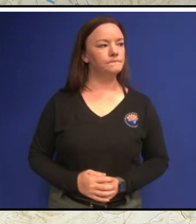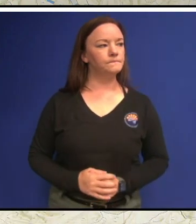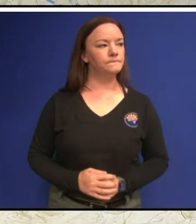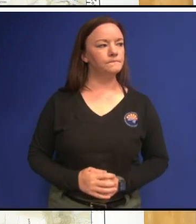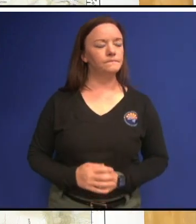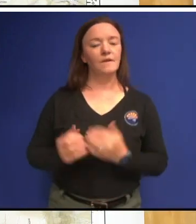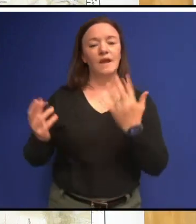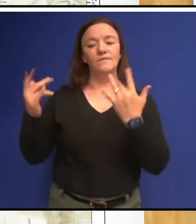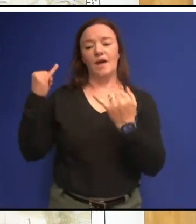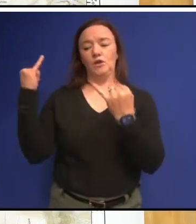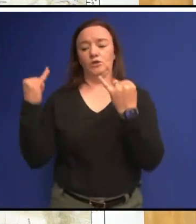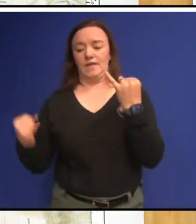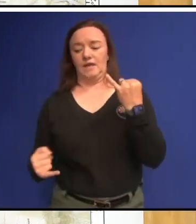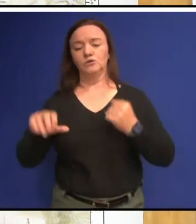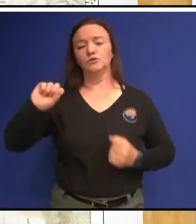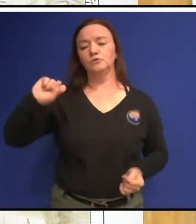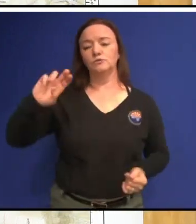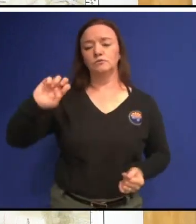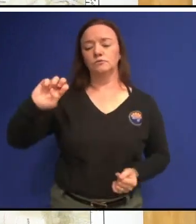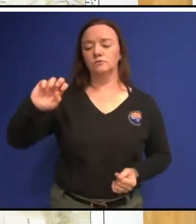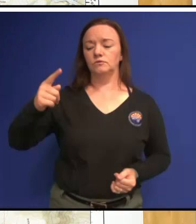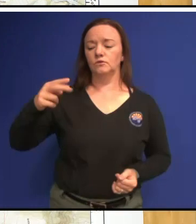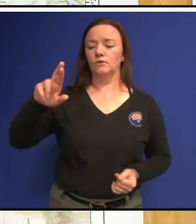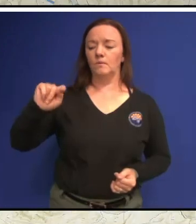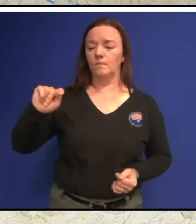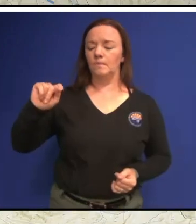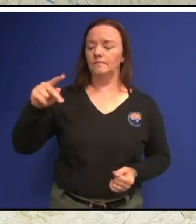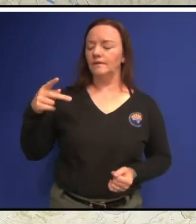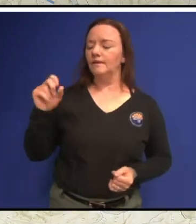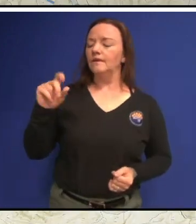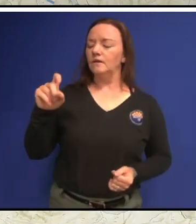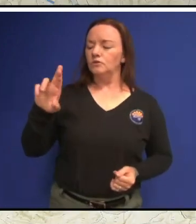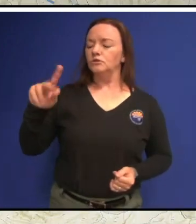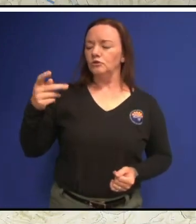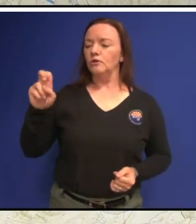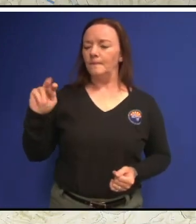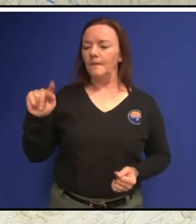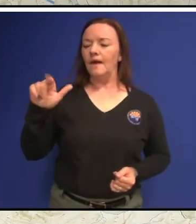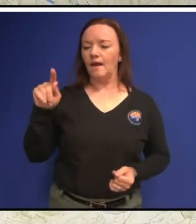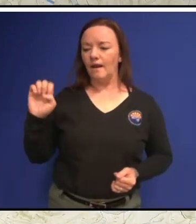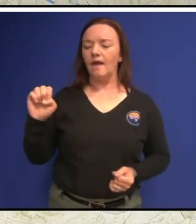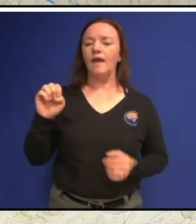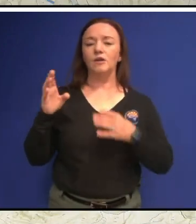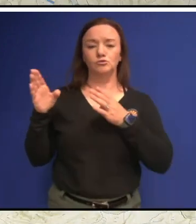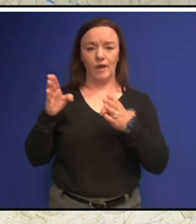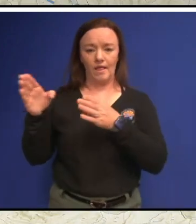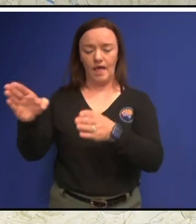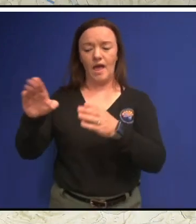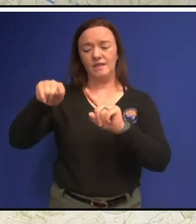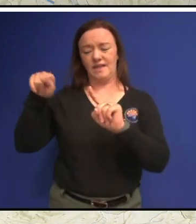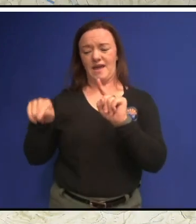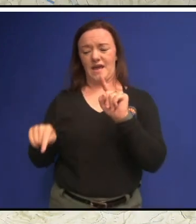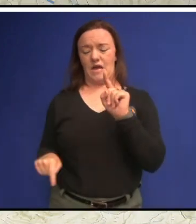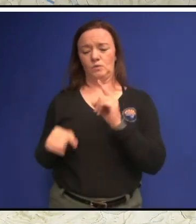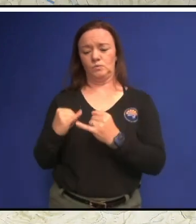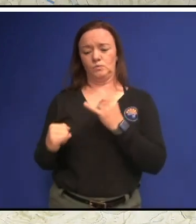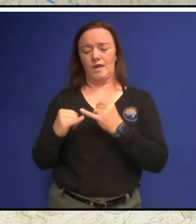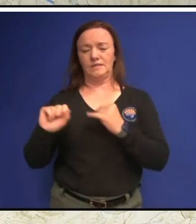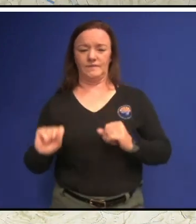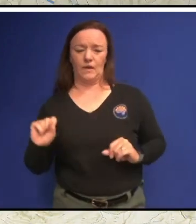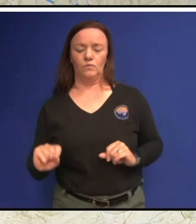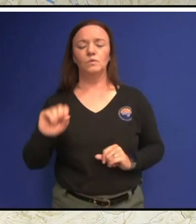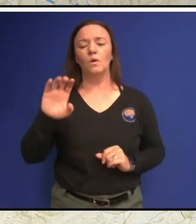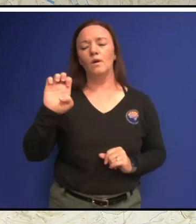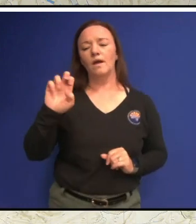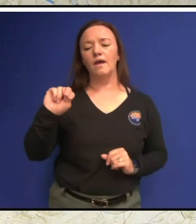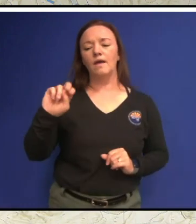from the Serpent Lake trailhead all the way down to the end of the south zone, south of Enchanted Lake, everything